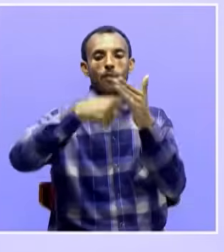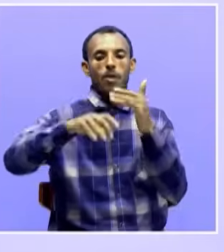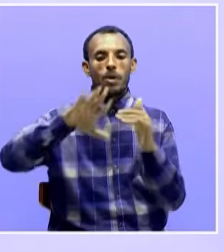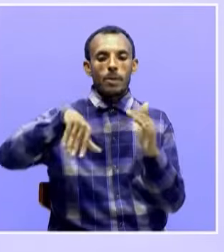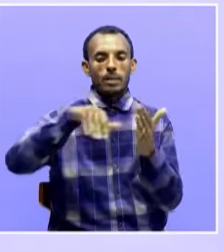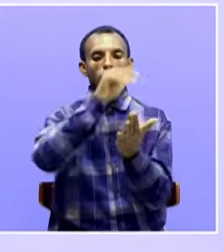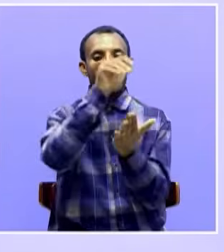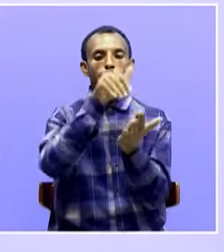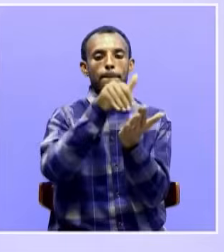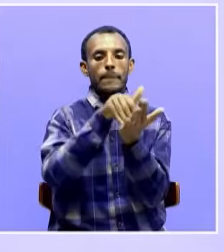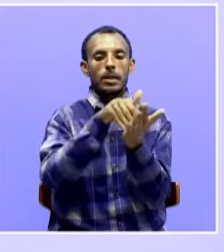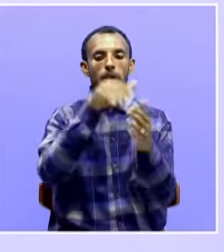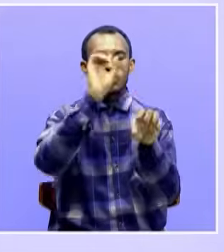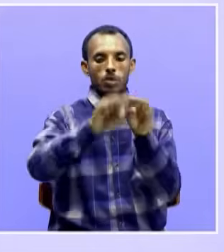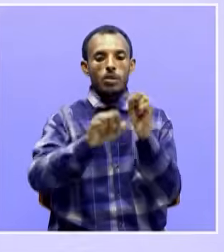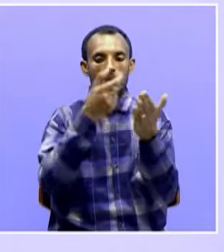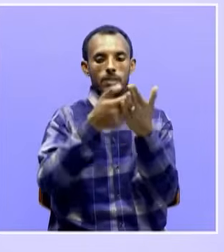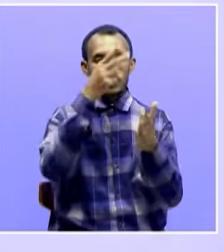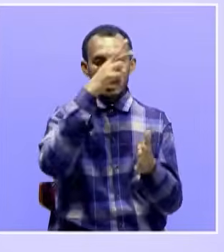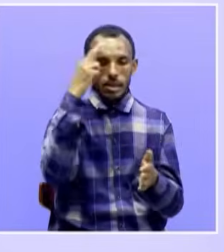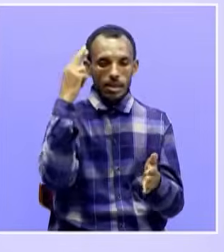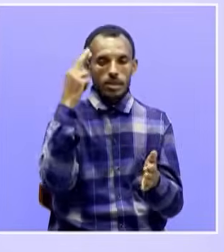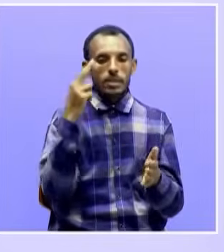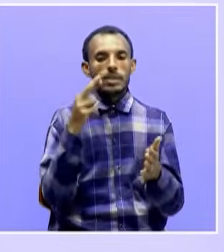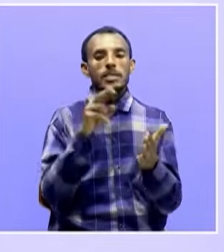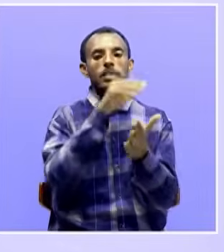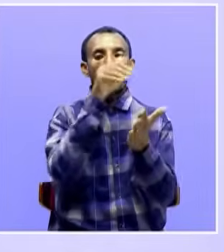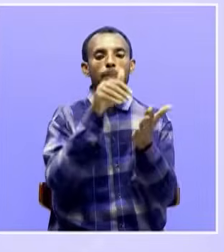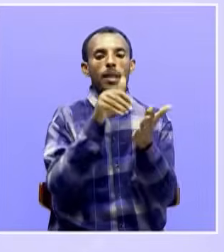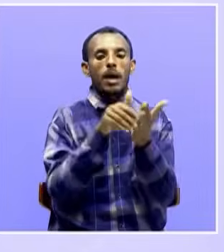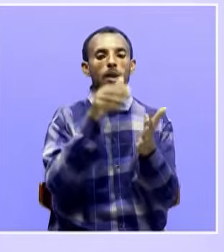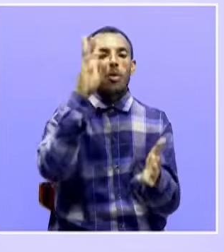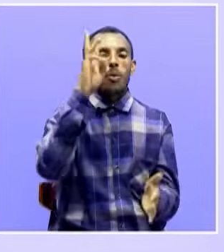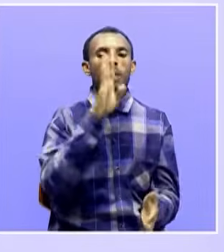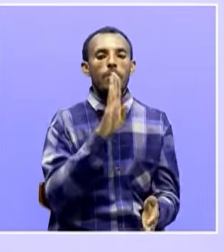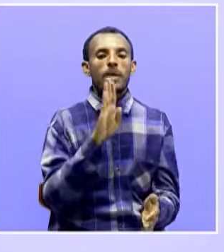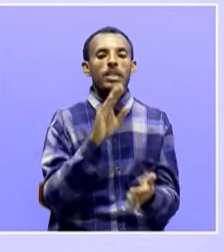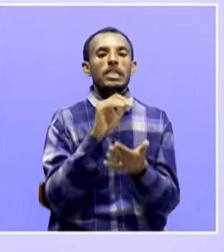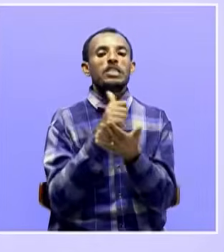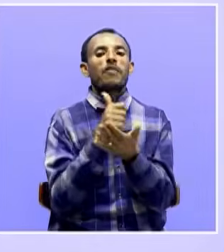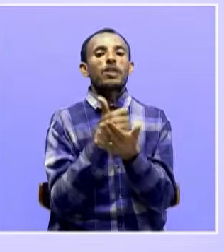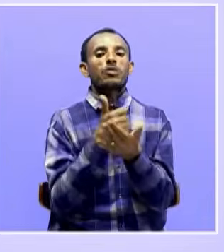middle. So in this case, the median will be the average of these 2